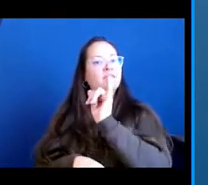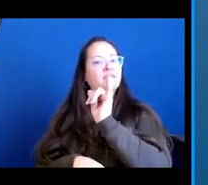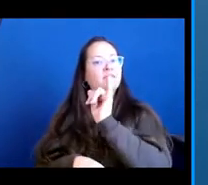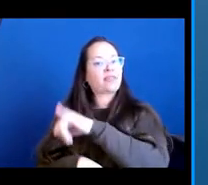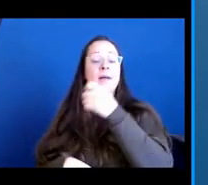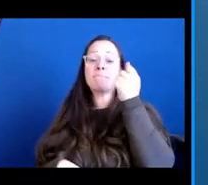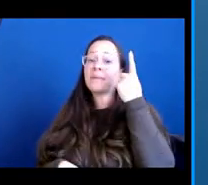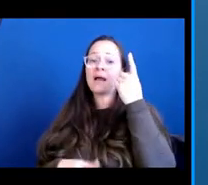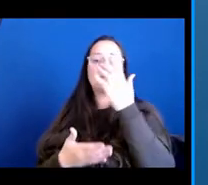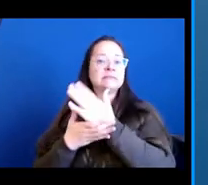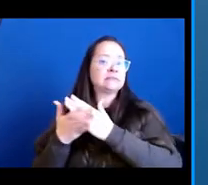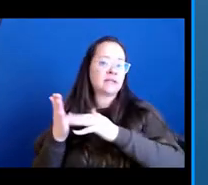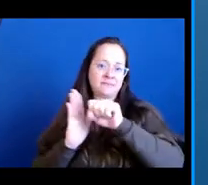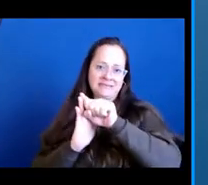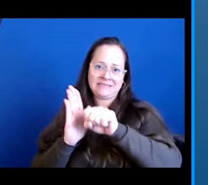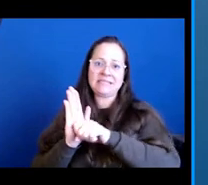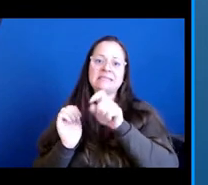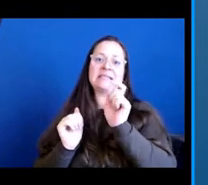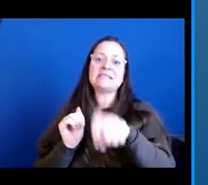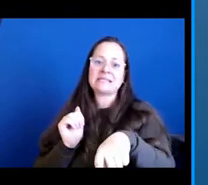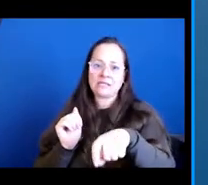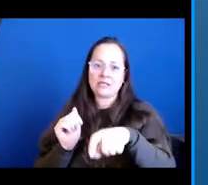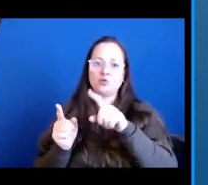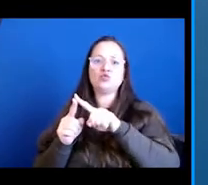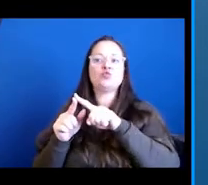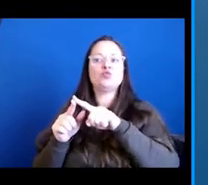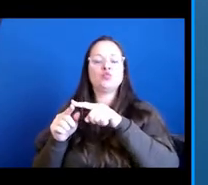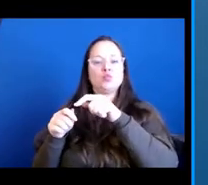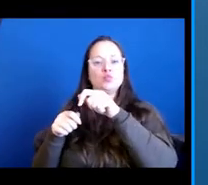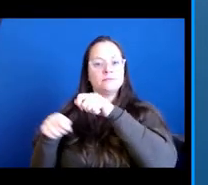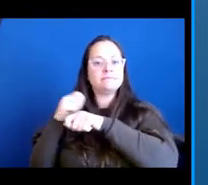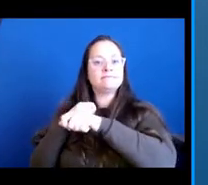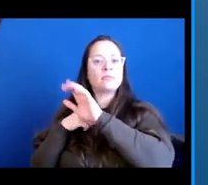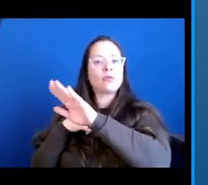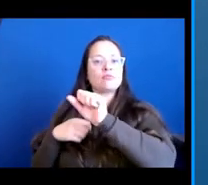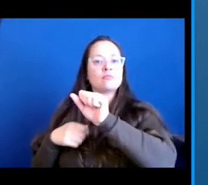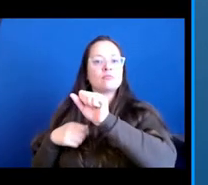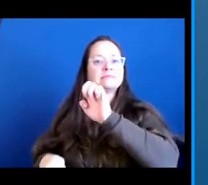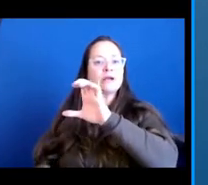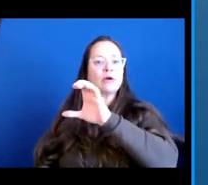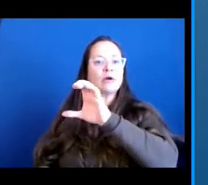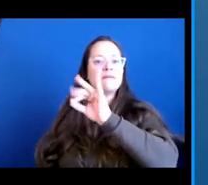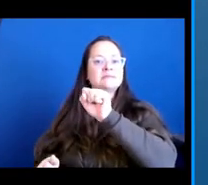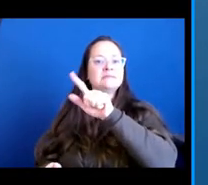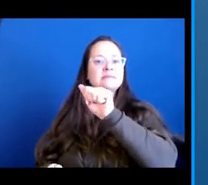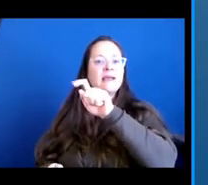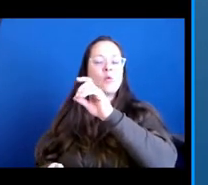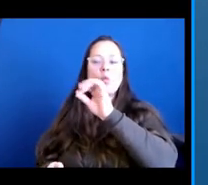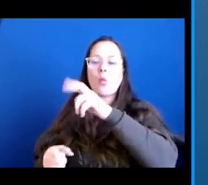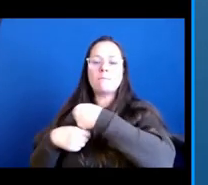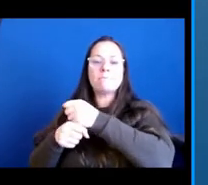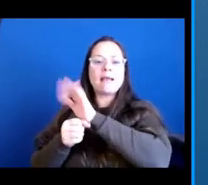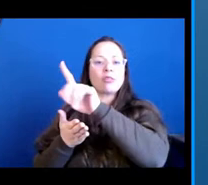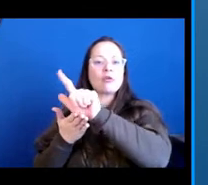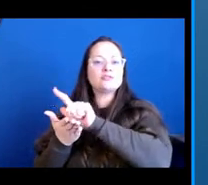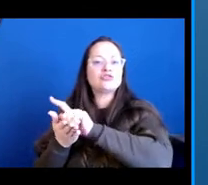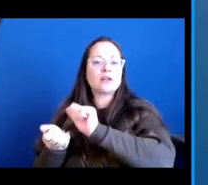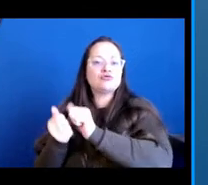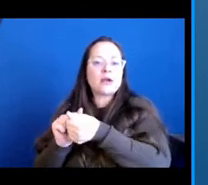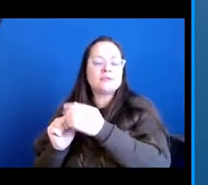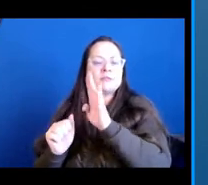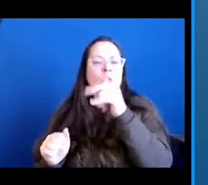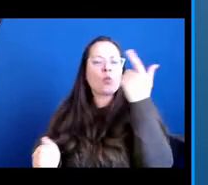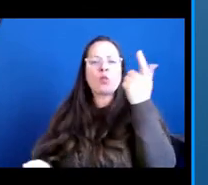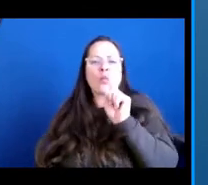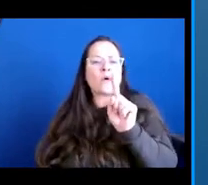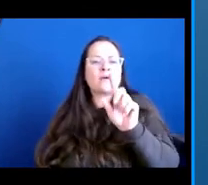their Secretary of State fix a date or make legislative changes is there a deadline by which those States need to act in